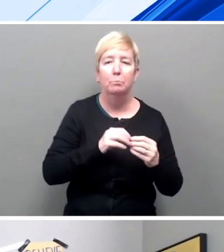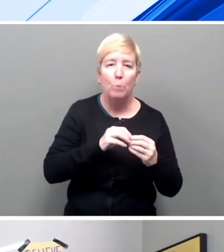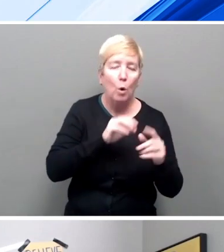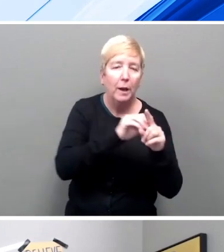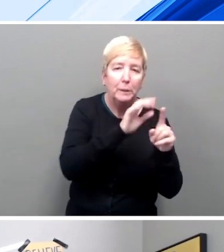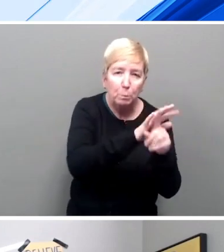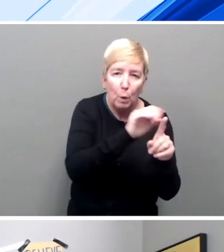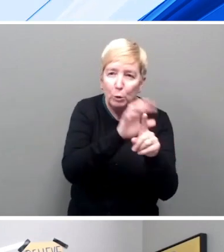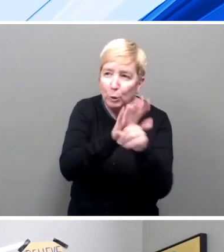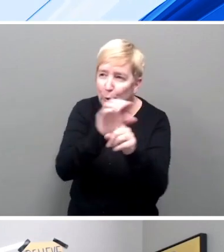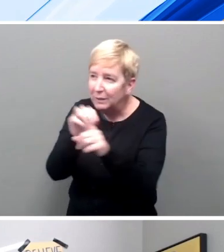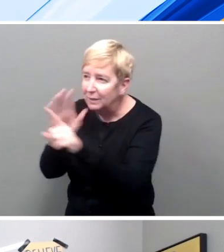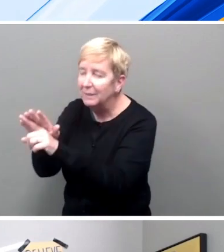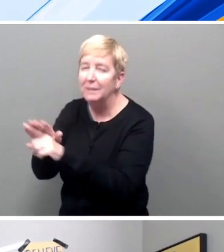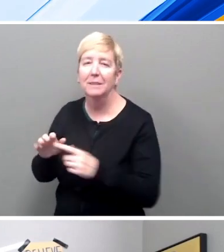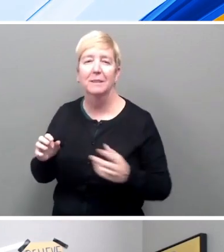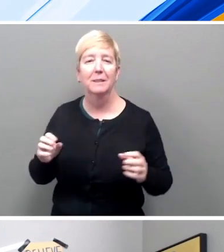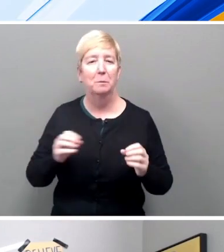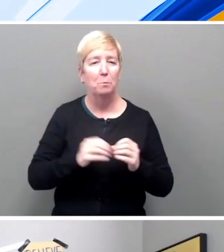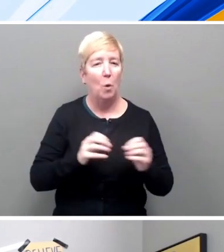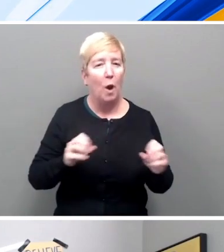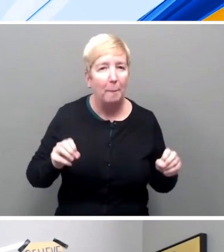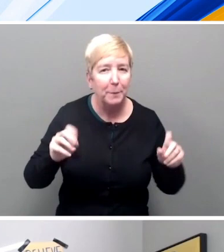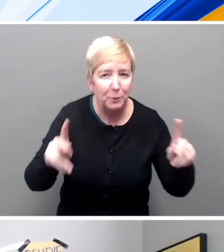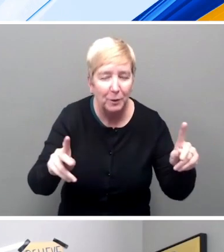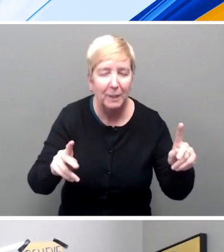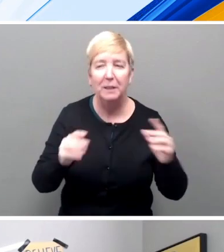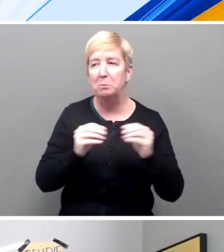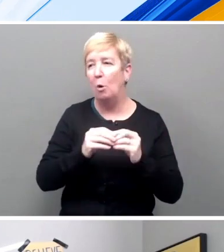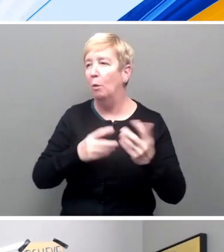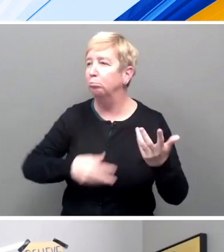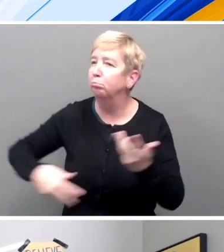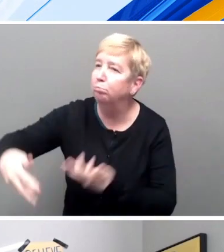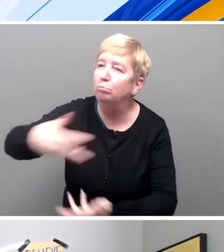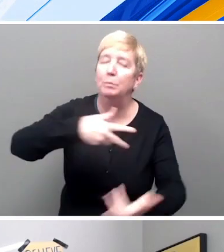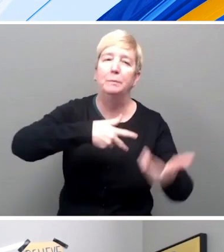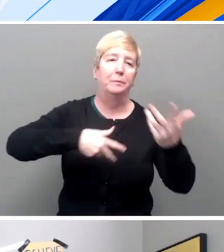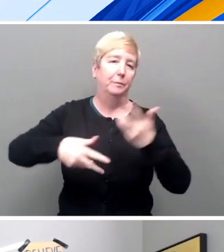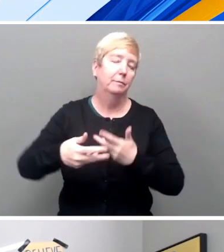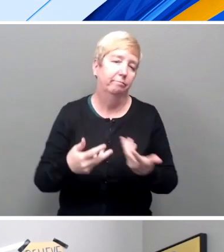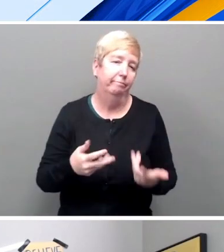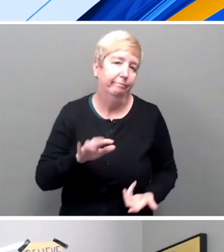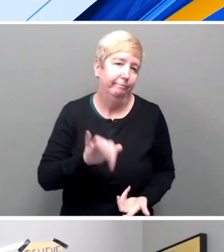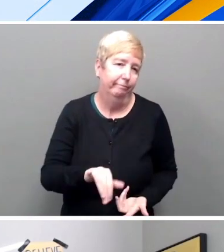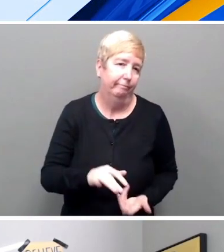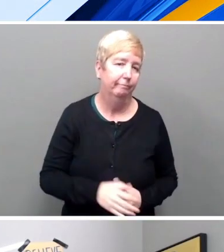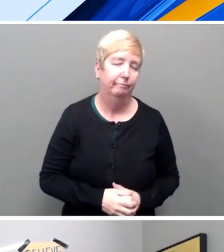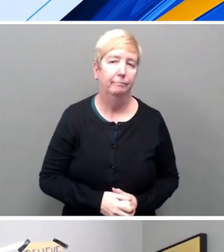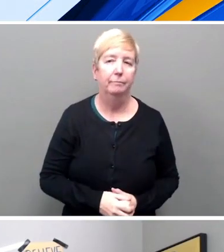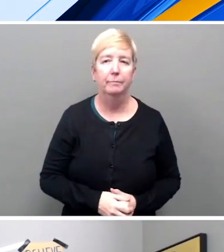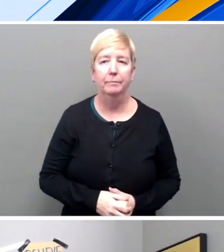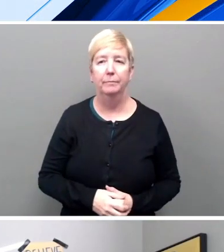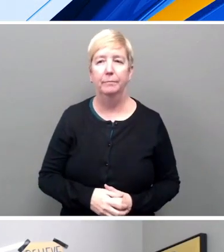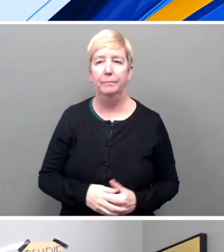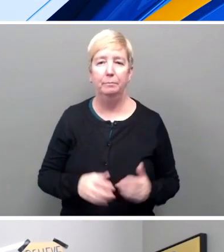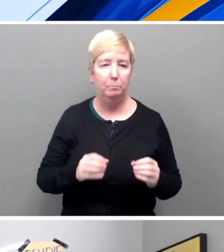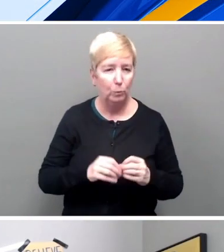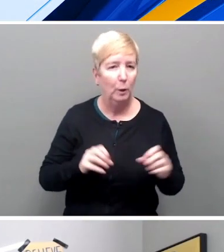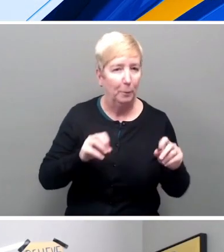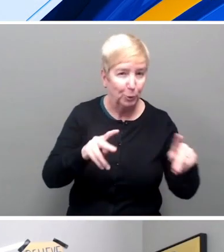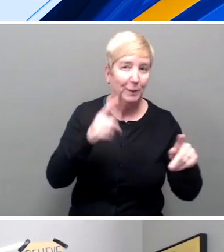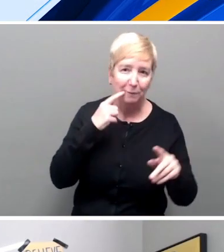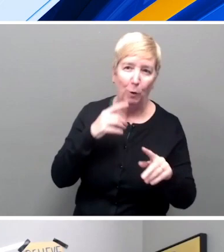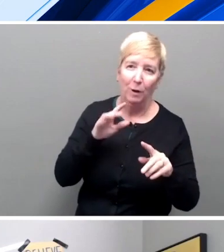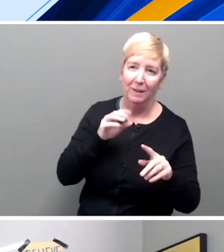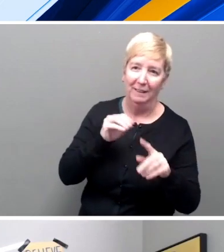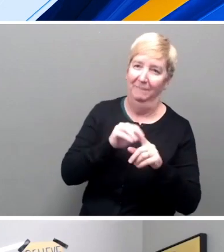and opportunity that they come across to possibly be infected and then ultimately be a